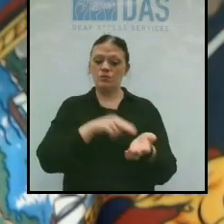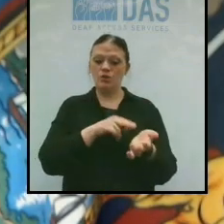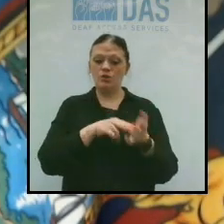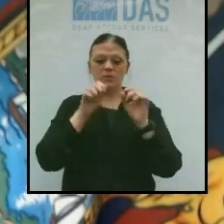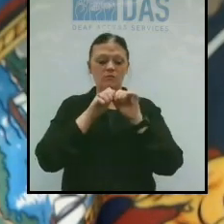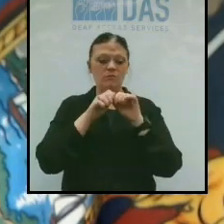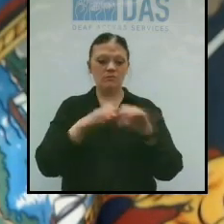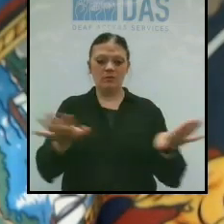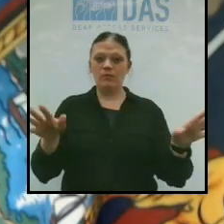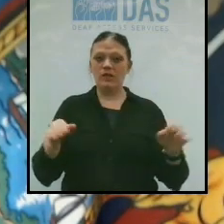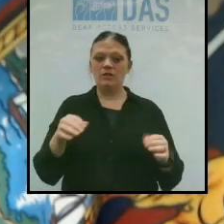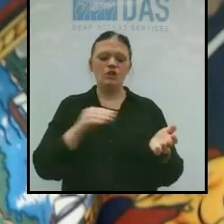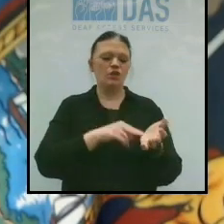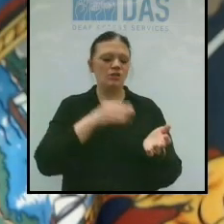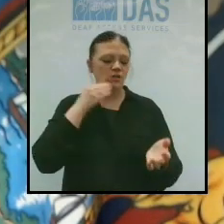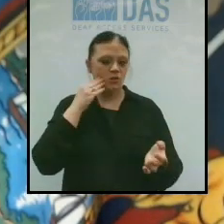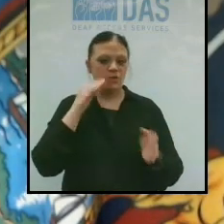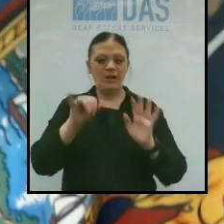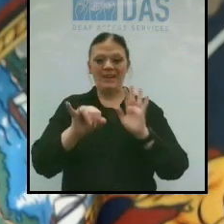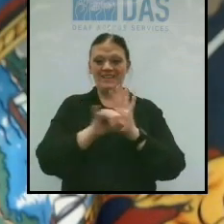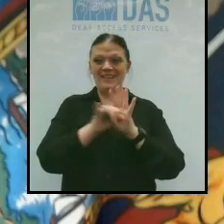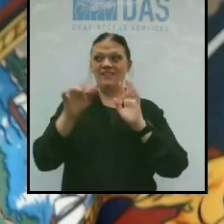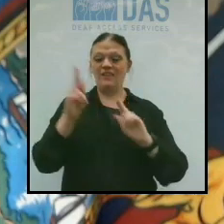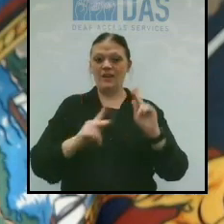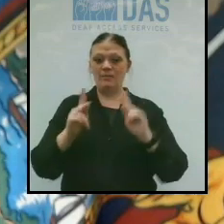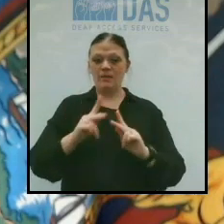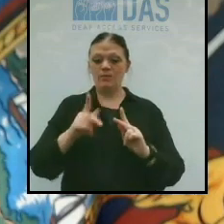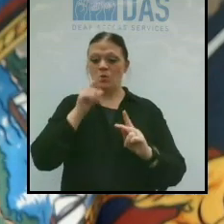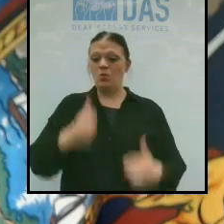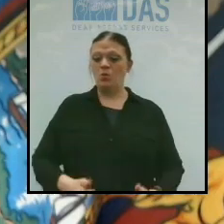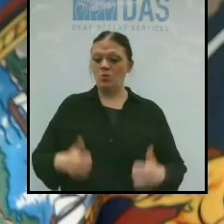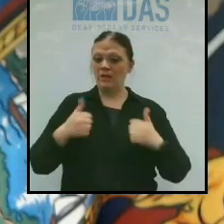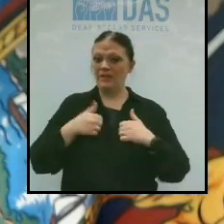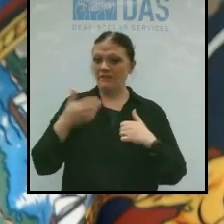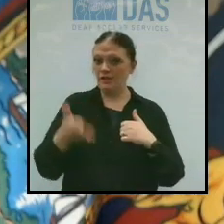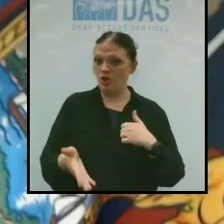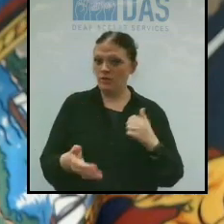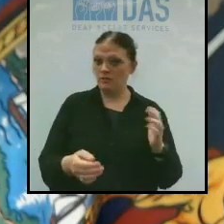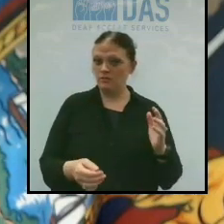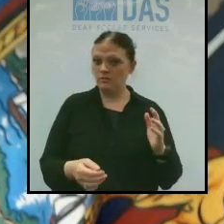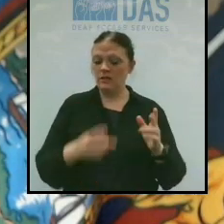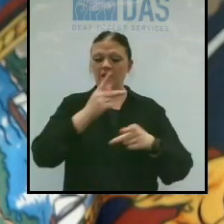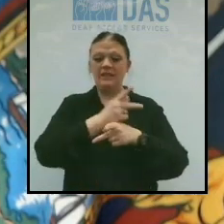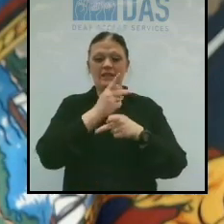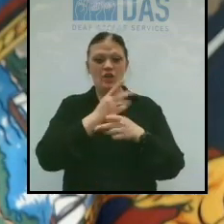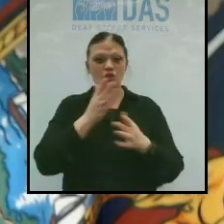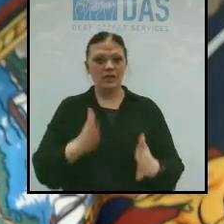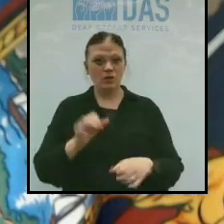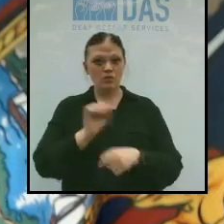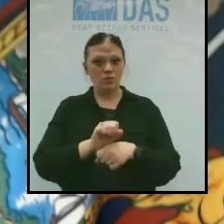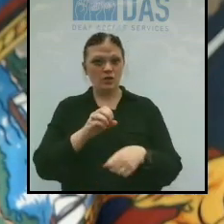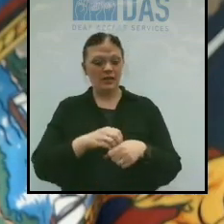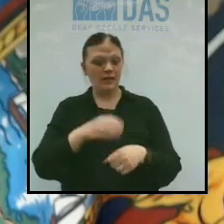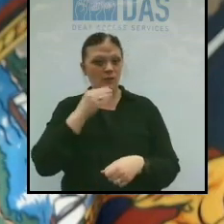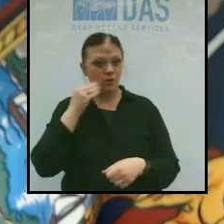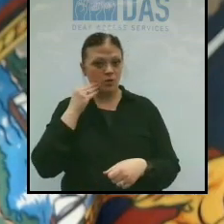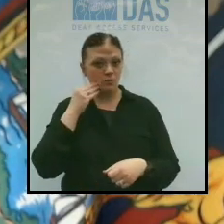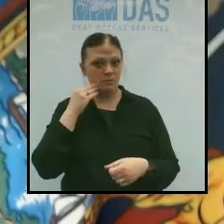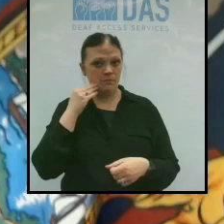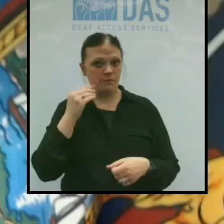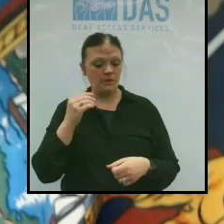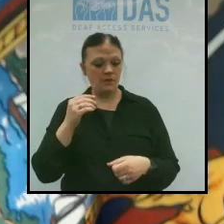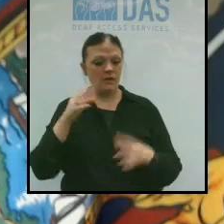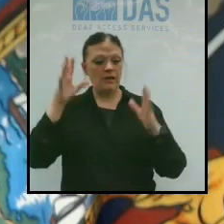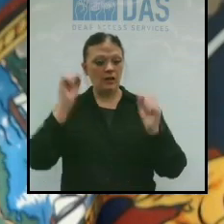outbreaks is to, identify people who are the residents and caretakers that are working in the nursing home who could